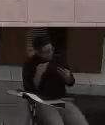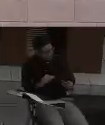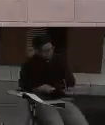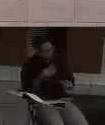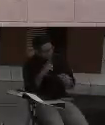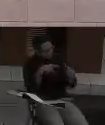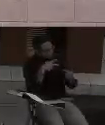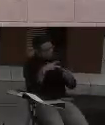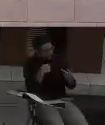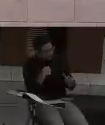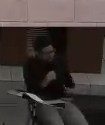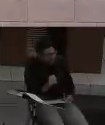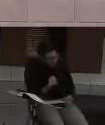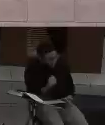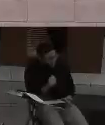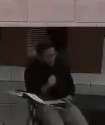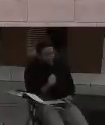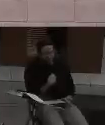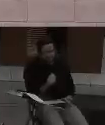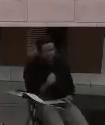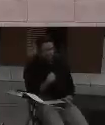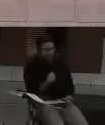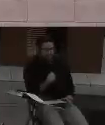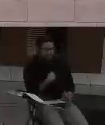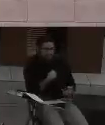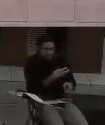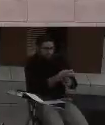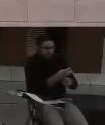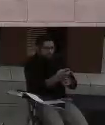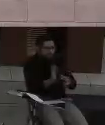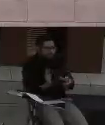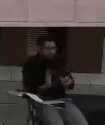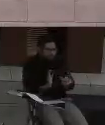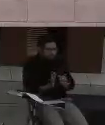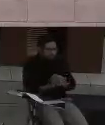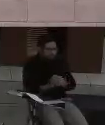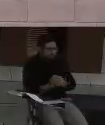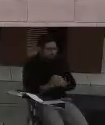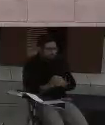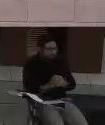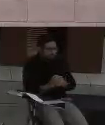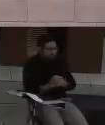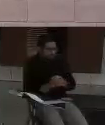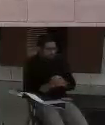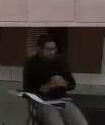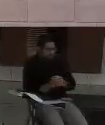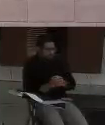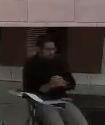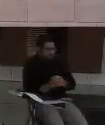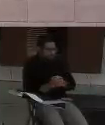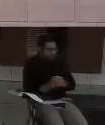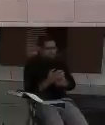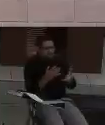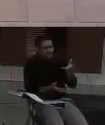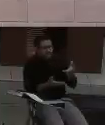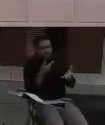I mean, I resist that. It rubs against me. How about just working towards an overall, generally positive direction?